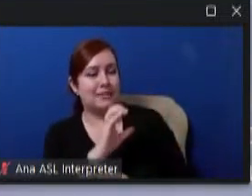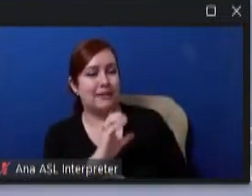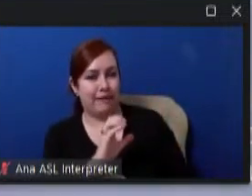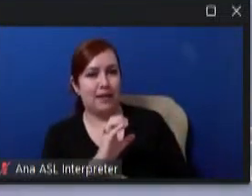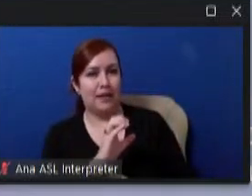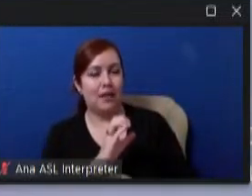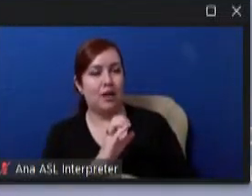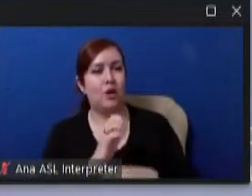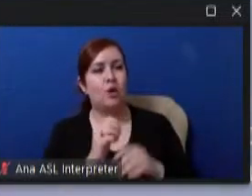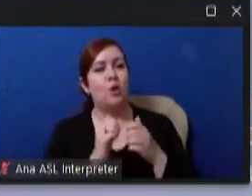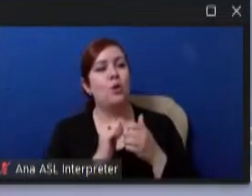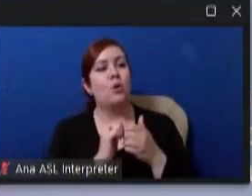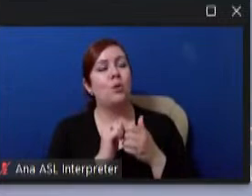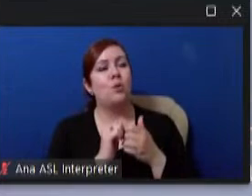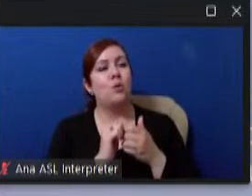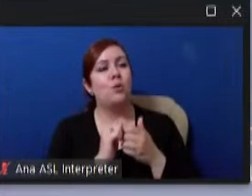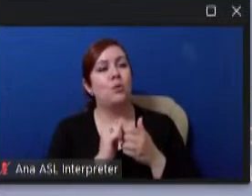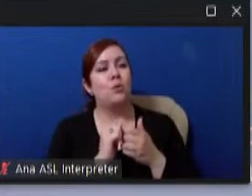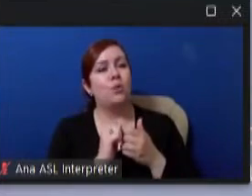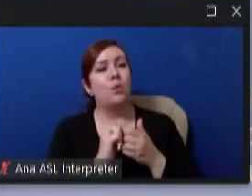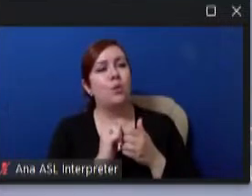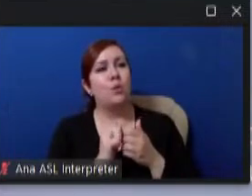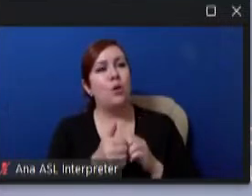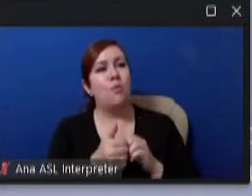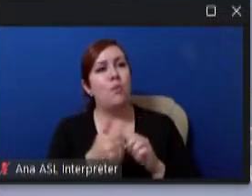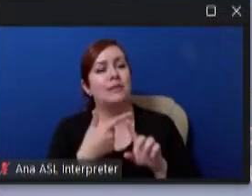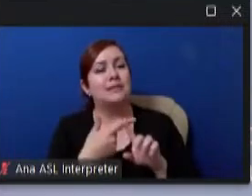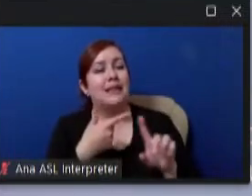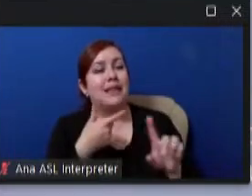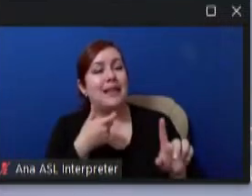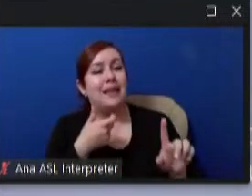society noted. It's